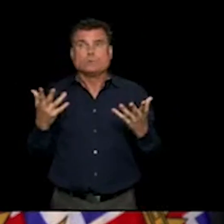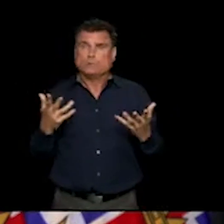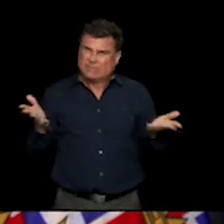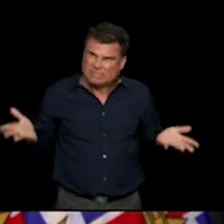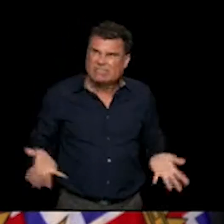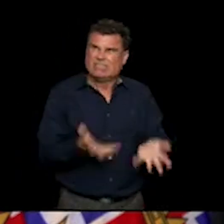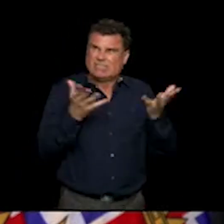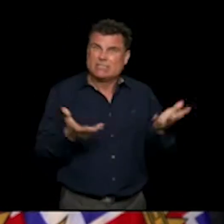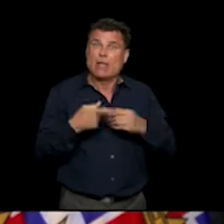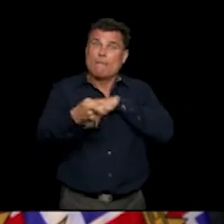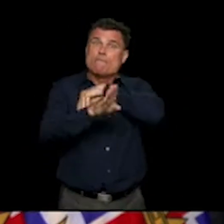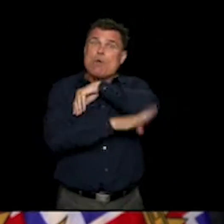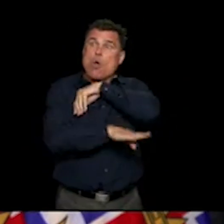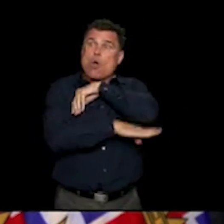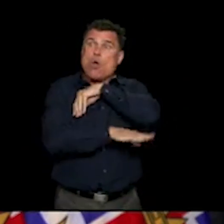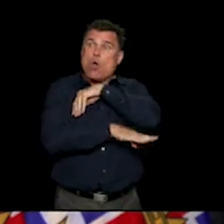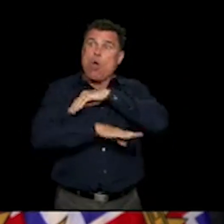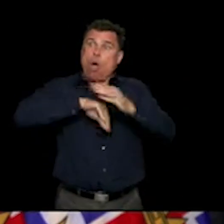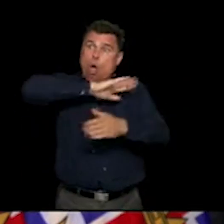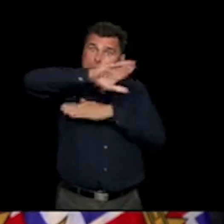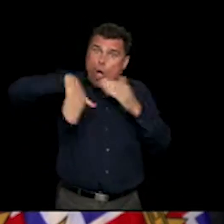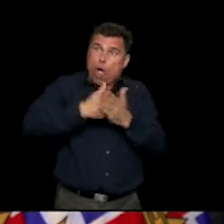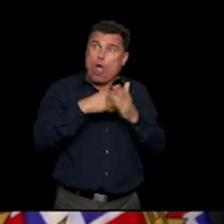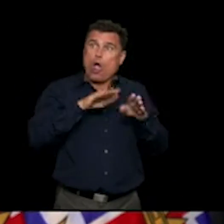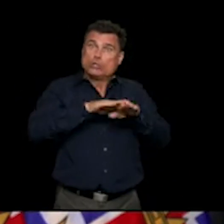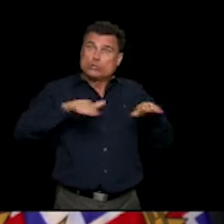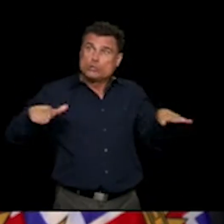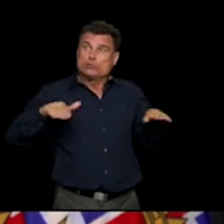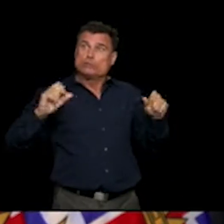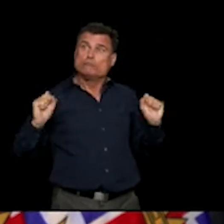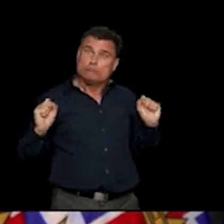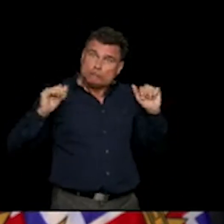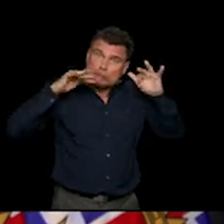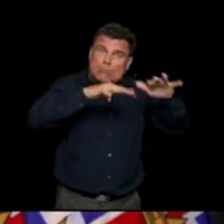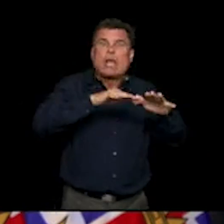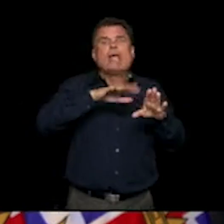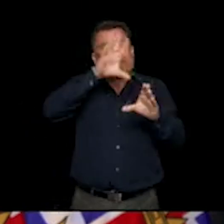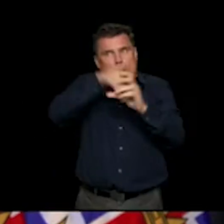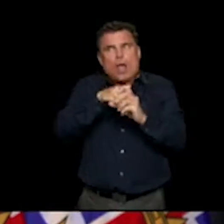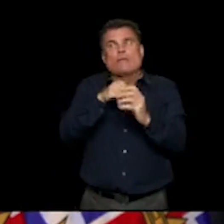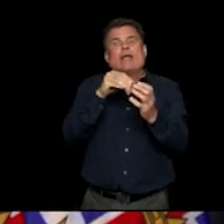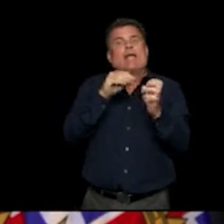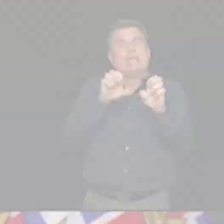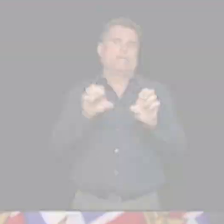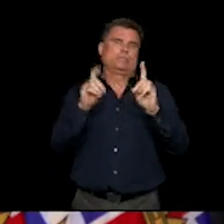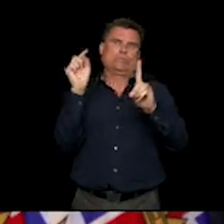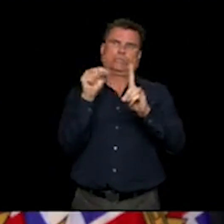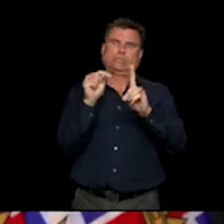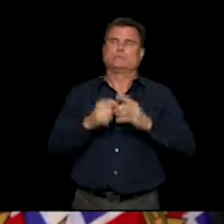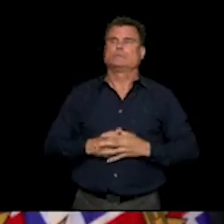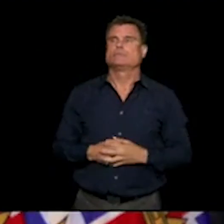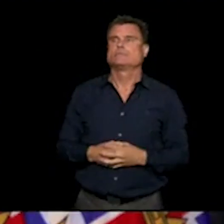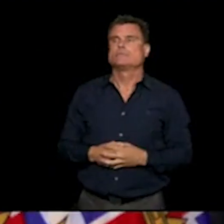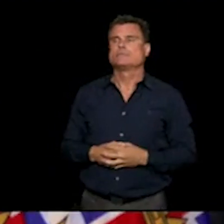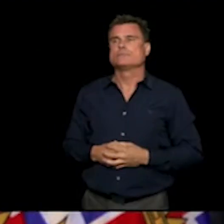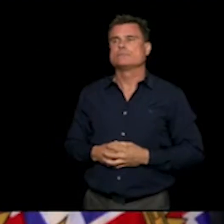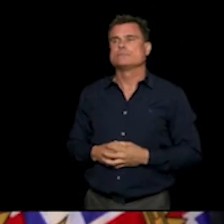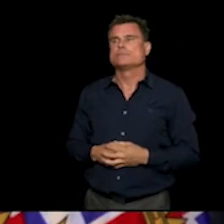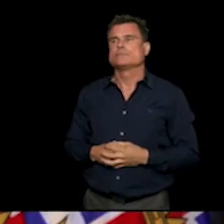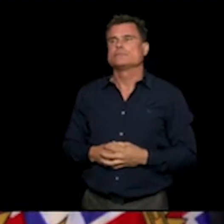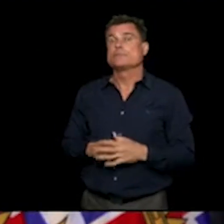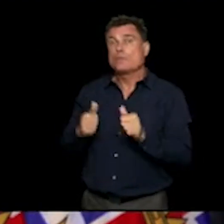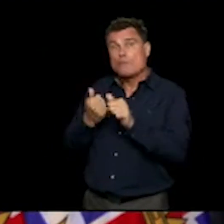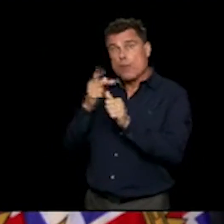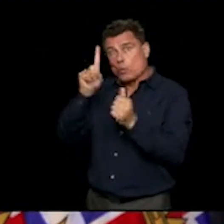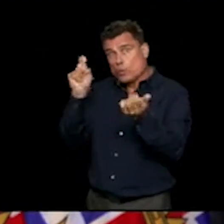that every kid come September is involved in an education program no matter where they live in the province. Yeah, I'm wondering about the September